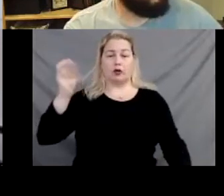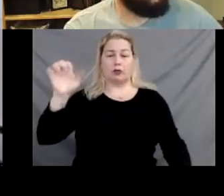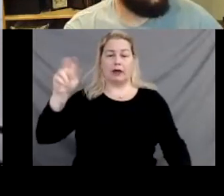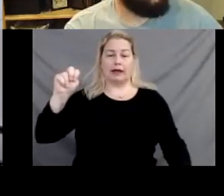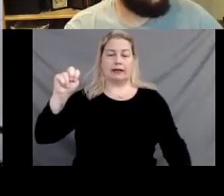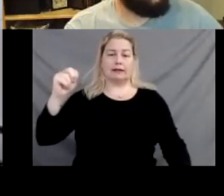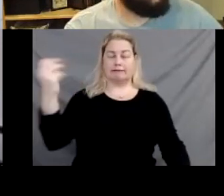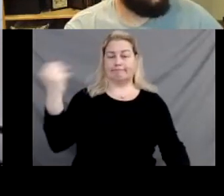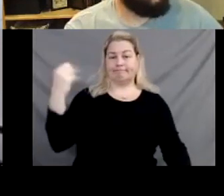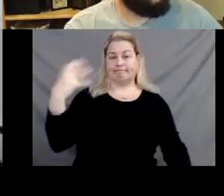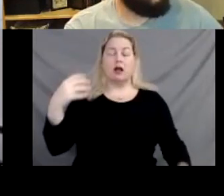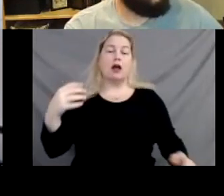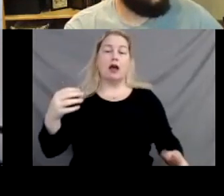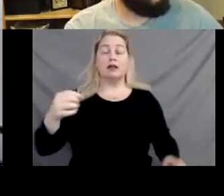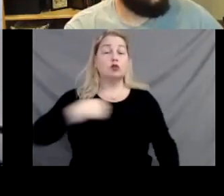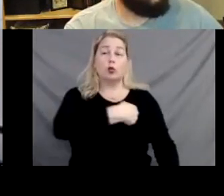that we are